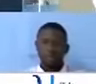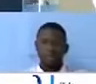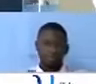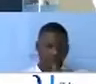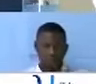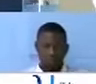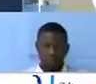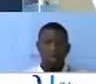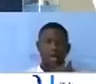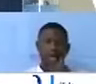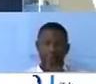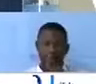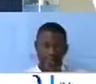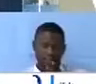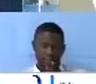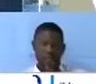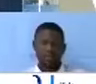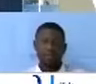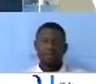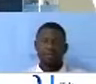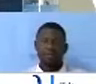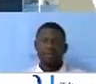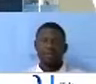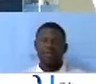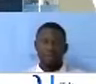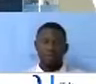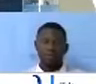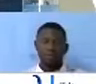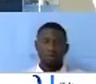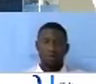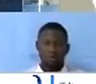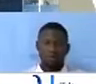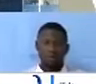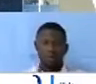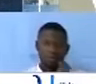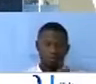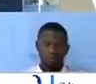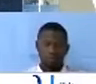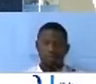is, I will now repeat my words verbatim.